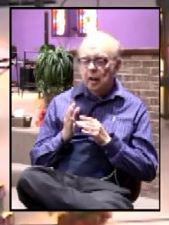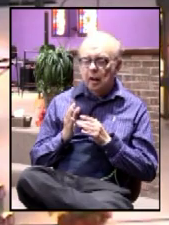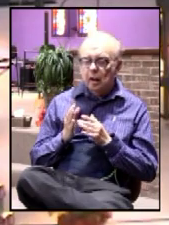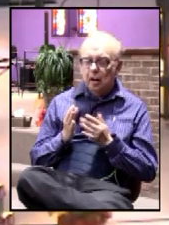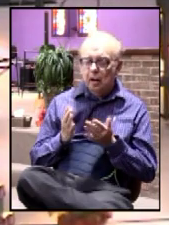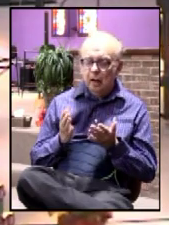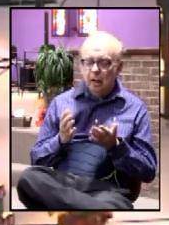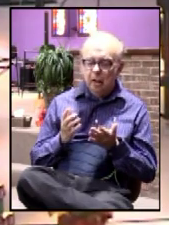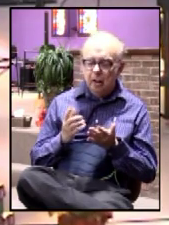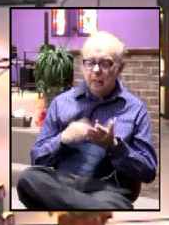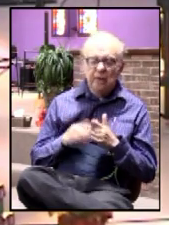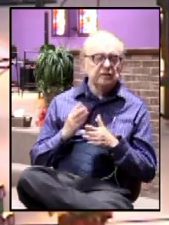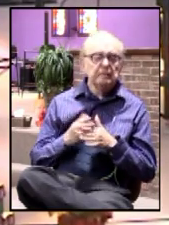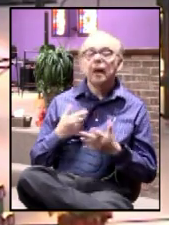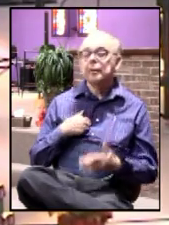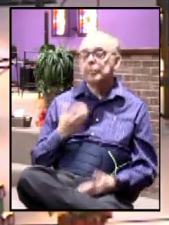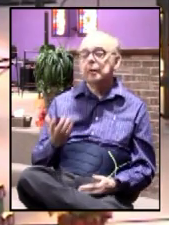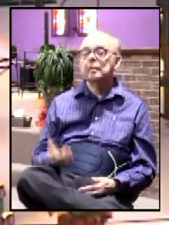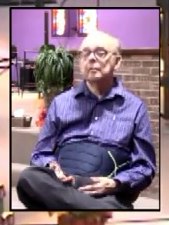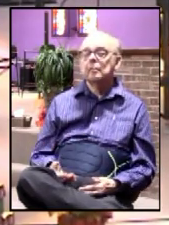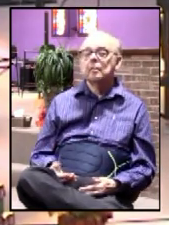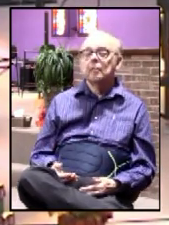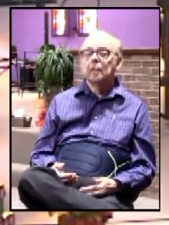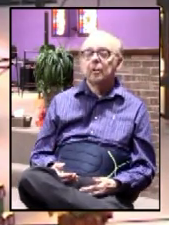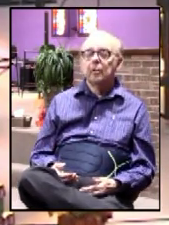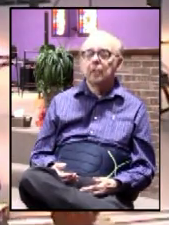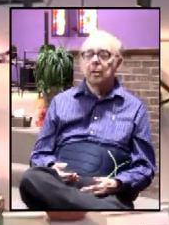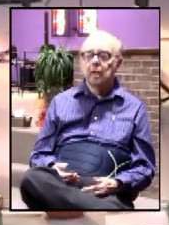what's bothering me,